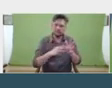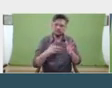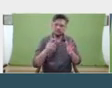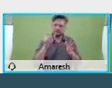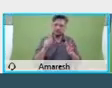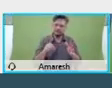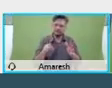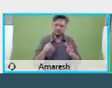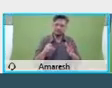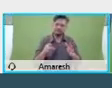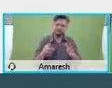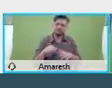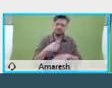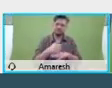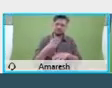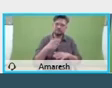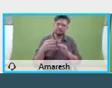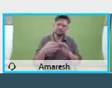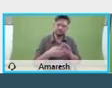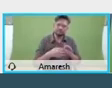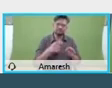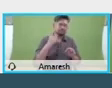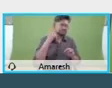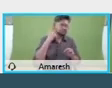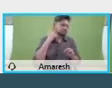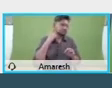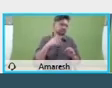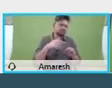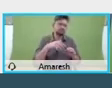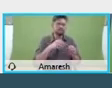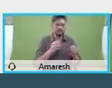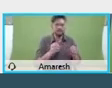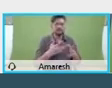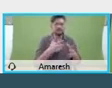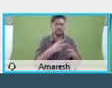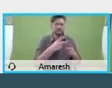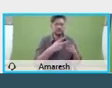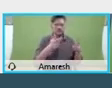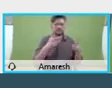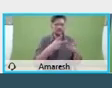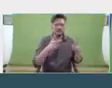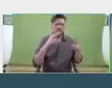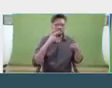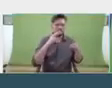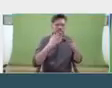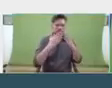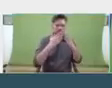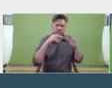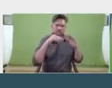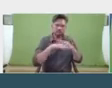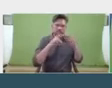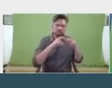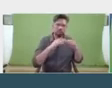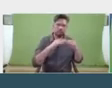much so as a result of that uh all the variation studies are really variation in sound okay